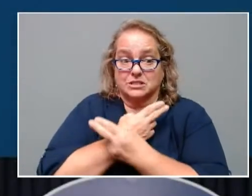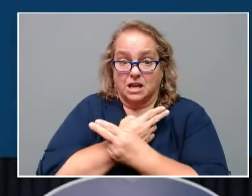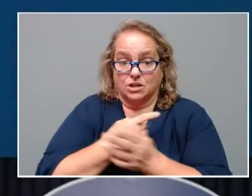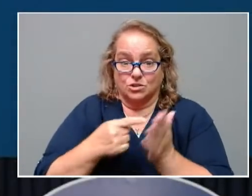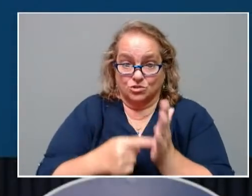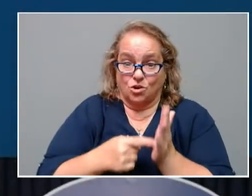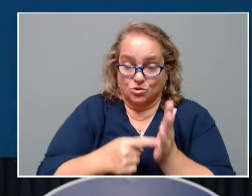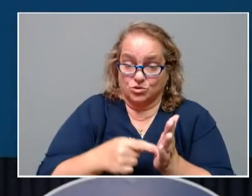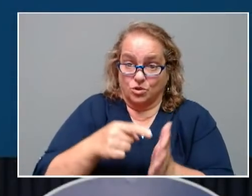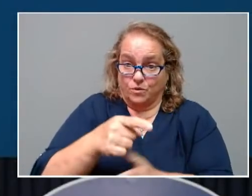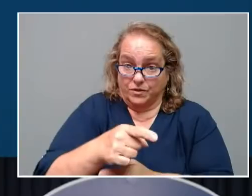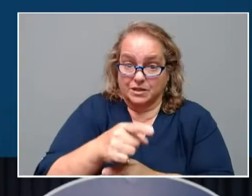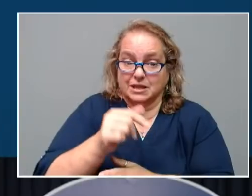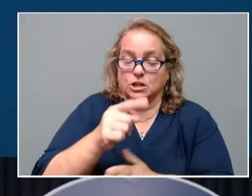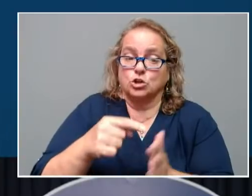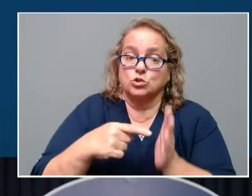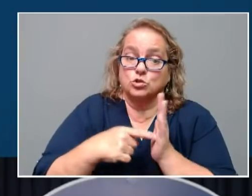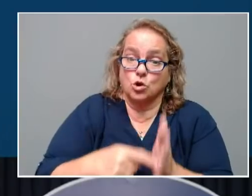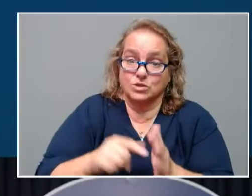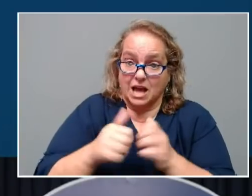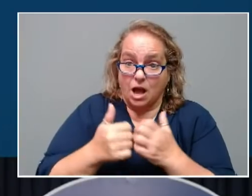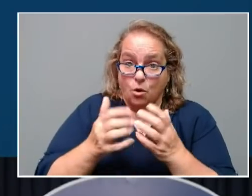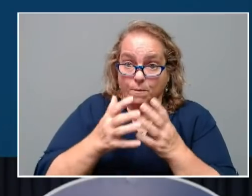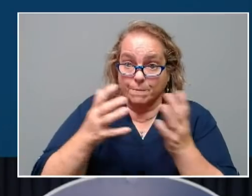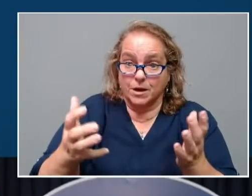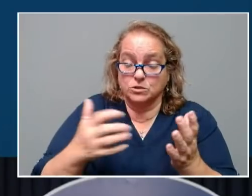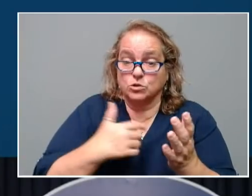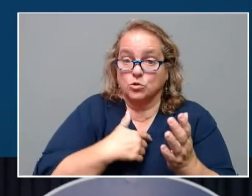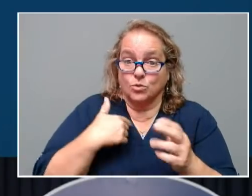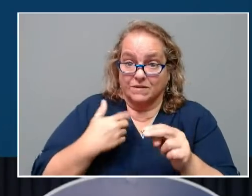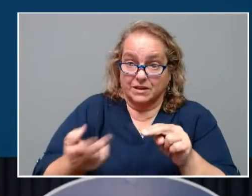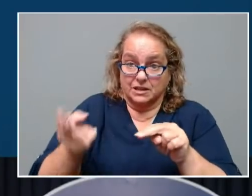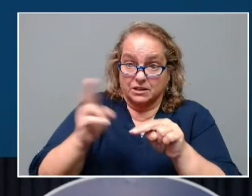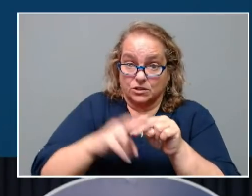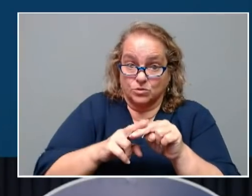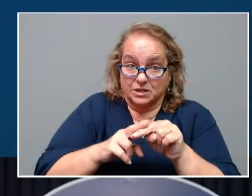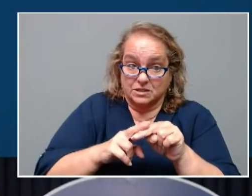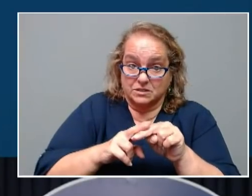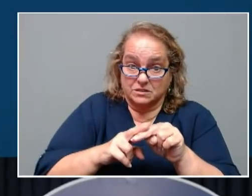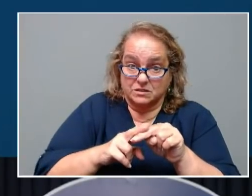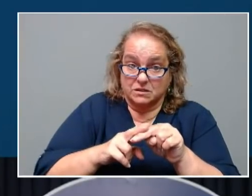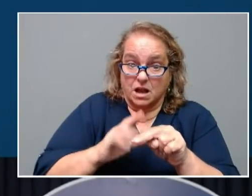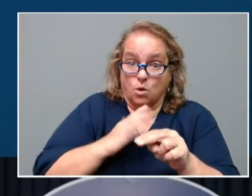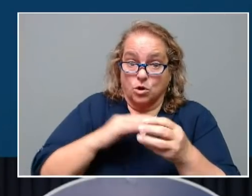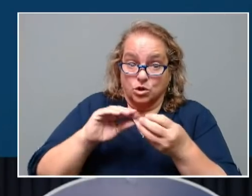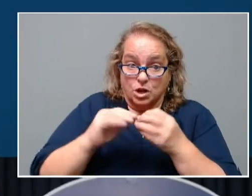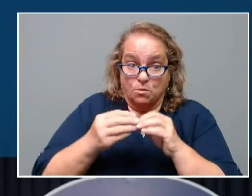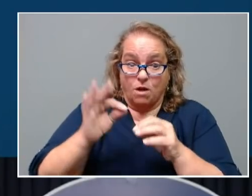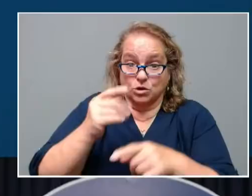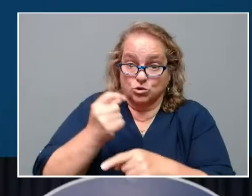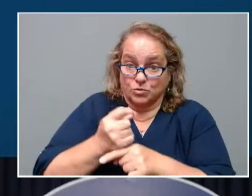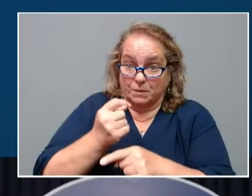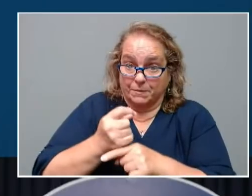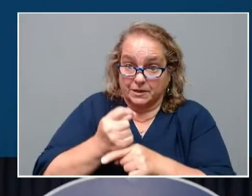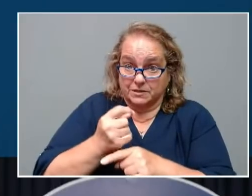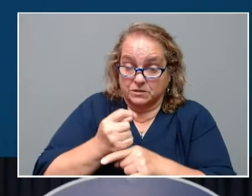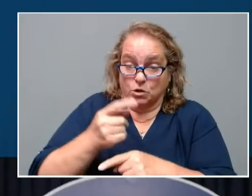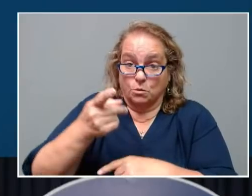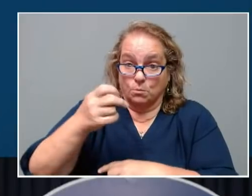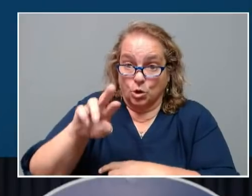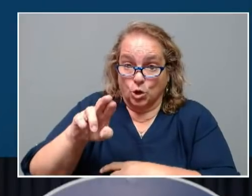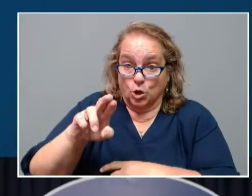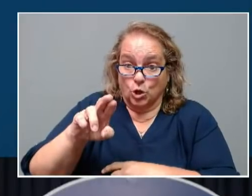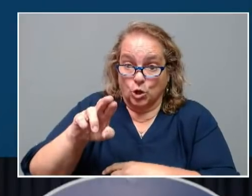much how much we have increased our number of treatments per. This is